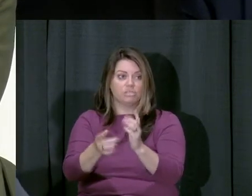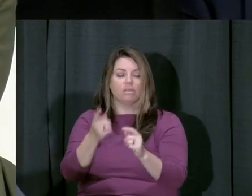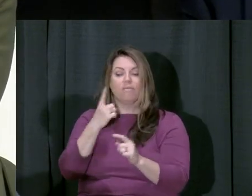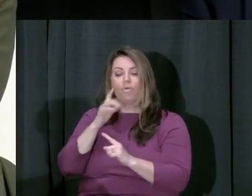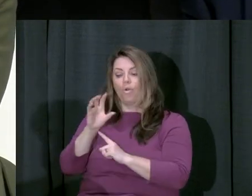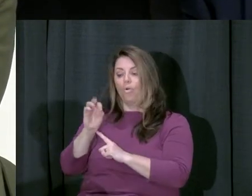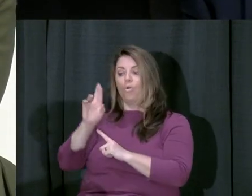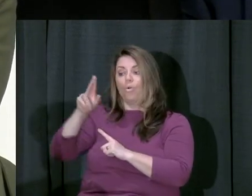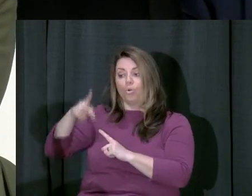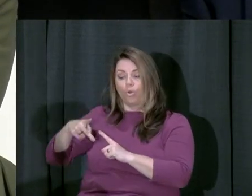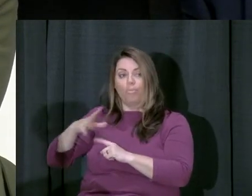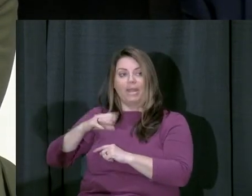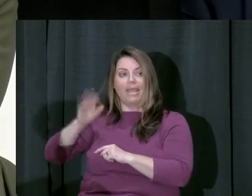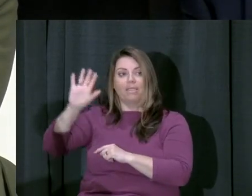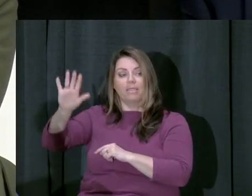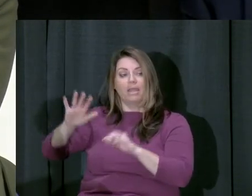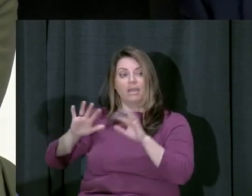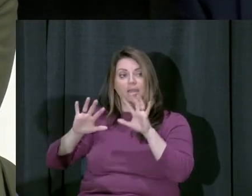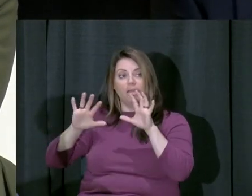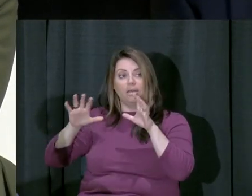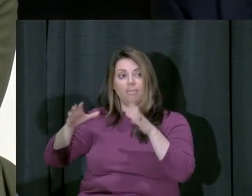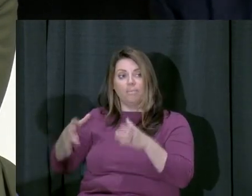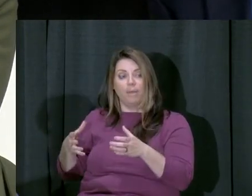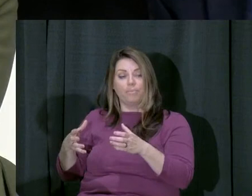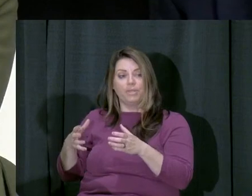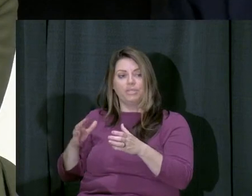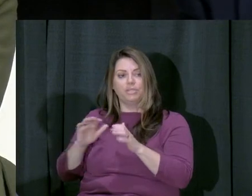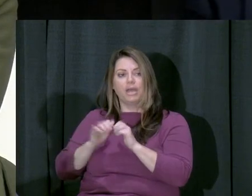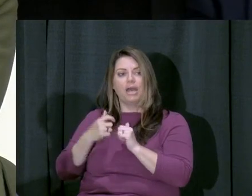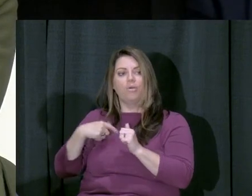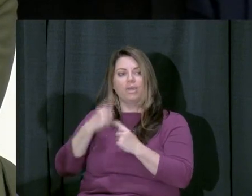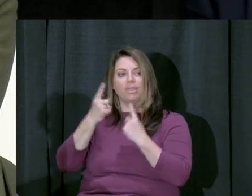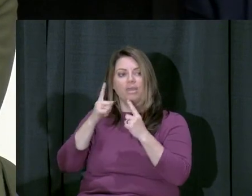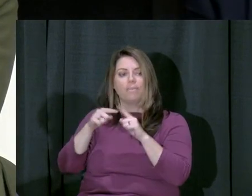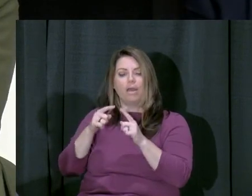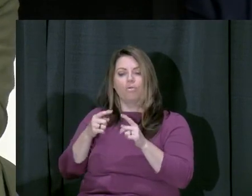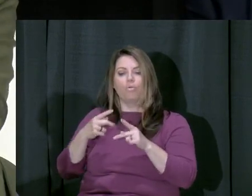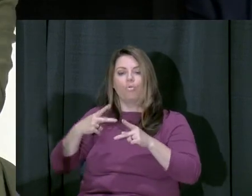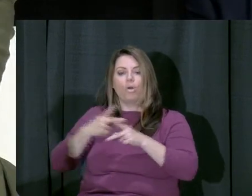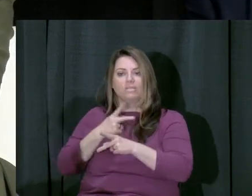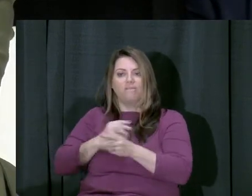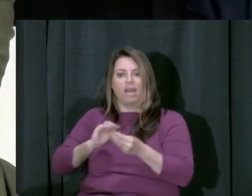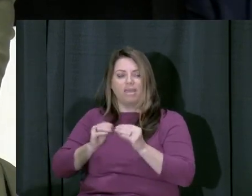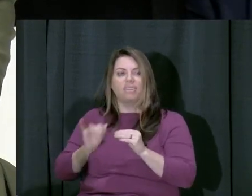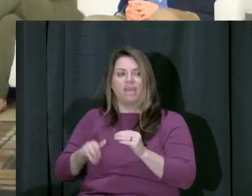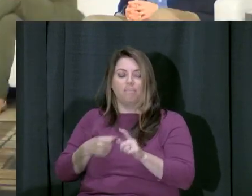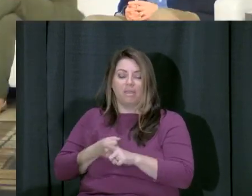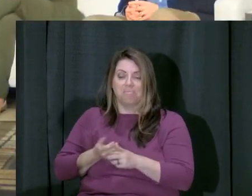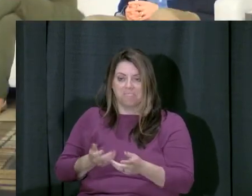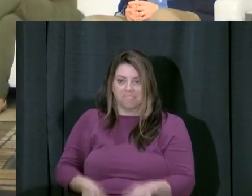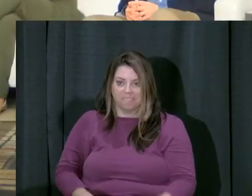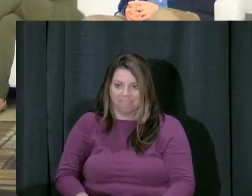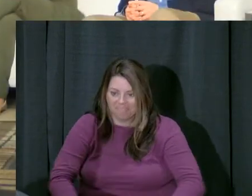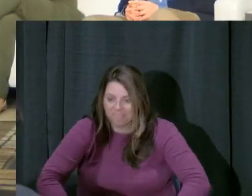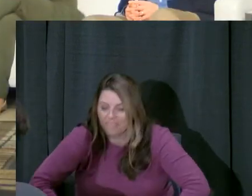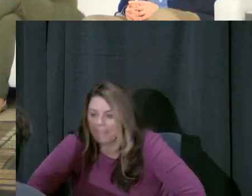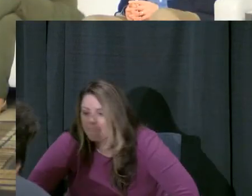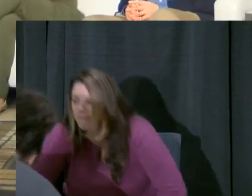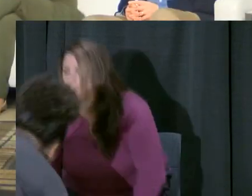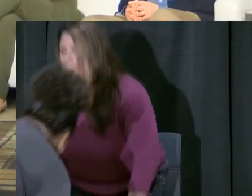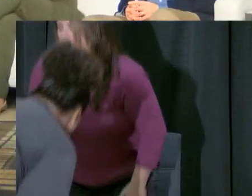this population, how can we think about, you know, quantifying that impact? Yeah, that's a great point, because I think,